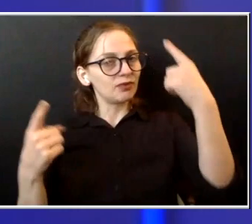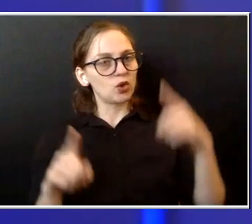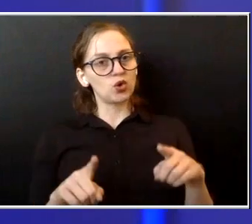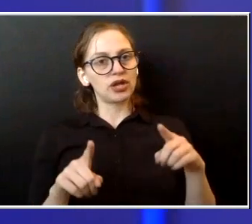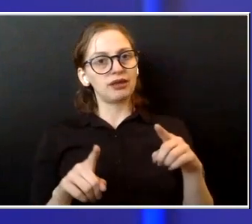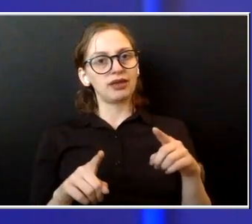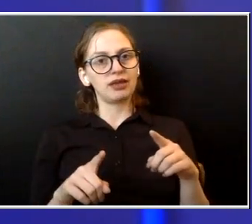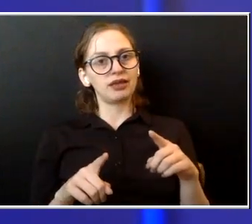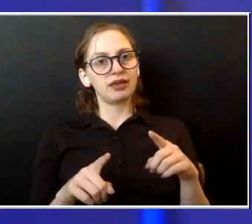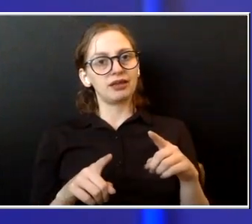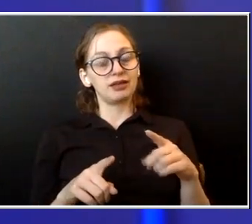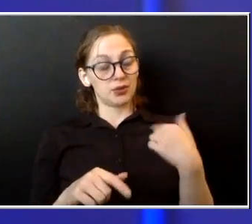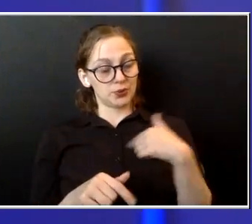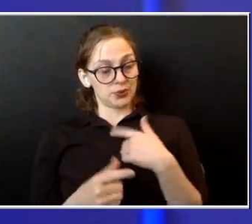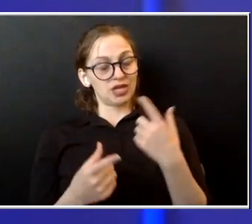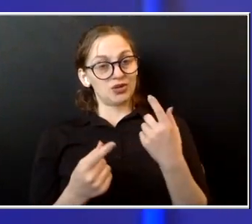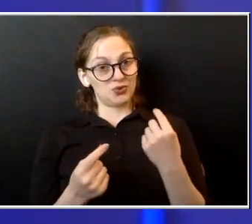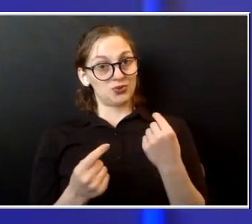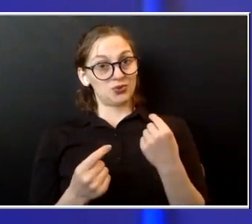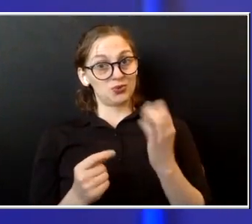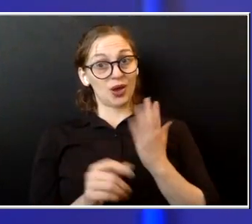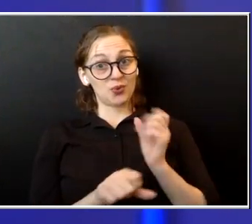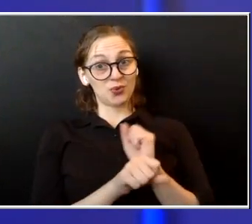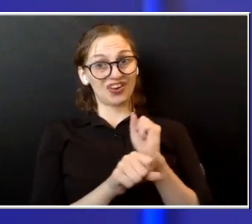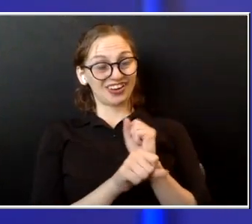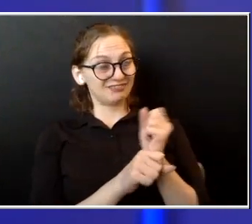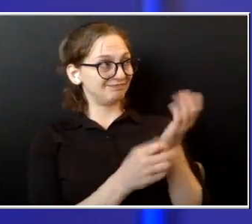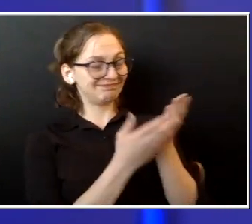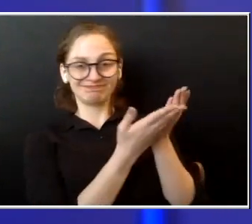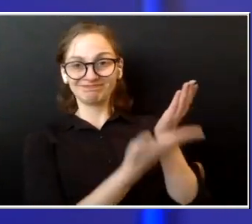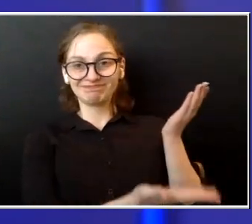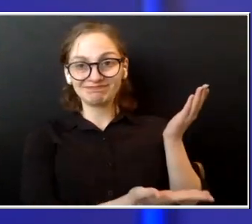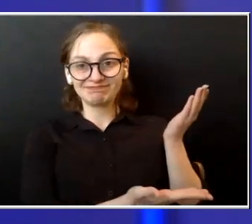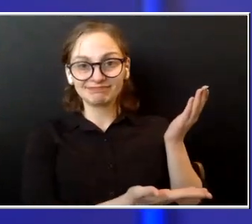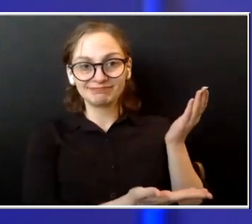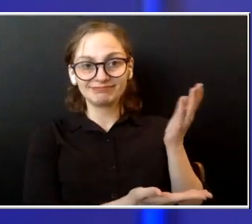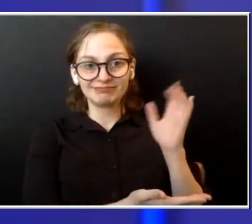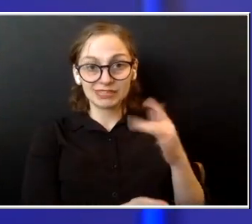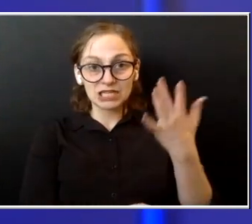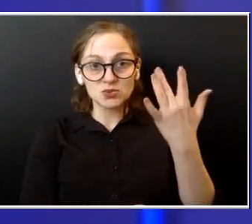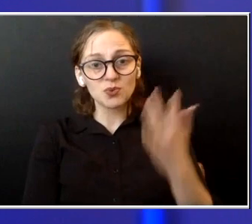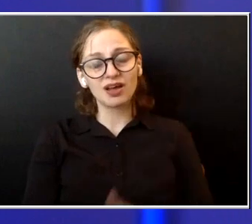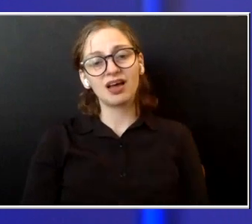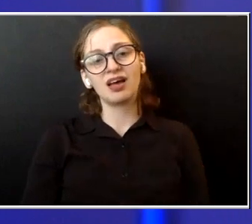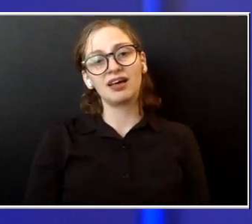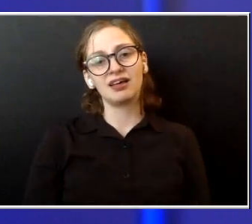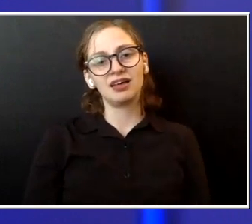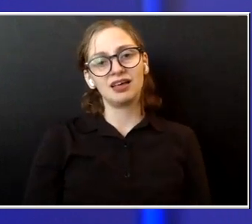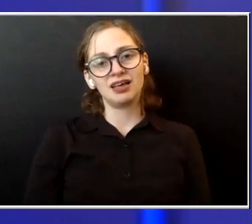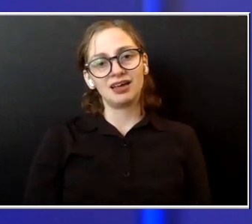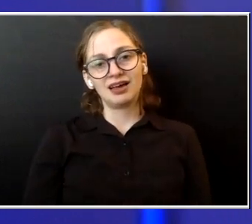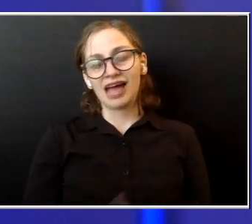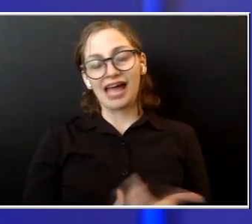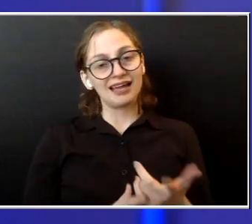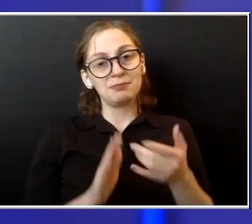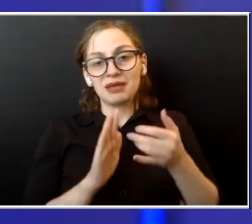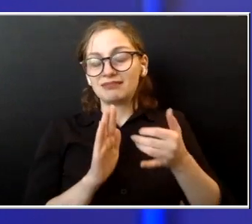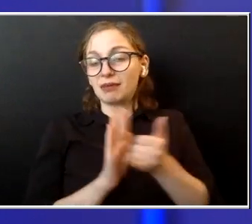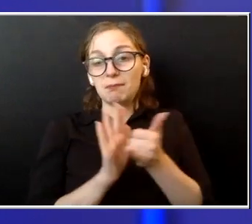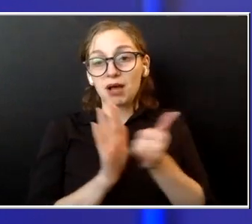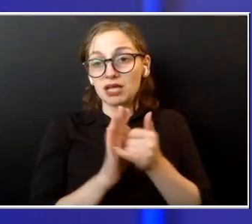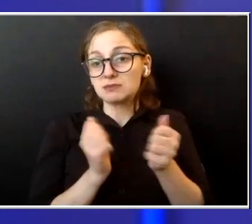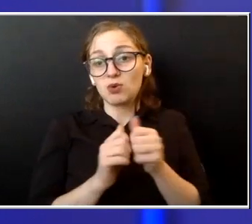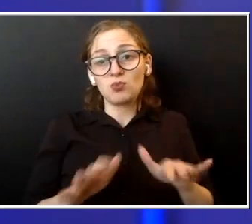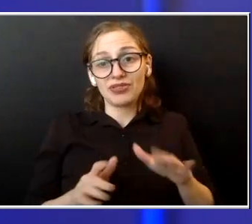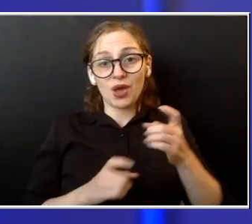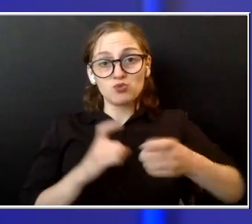do what we do is right here. This is the reason why. And we couldn't do it without donors and people who give the gift